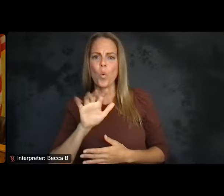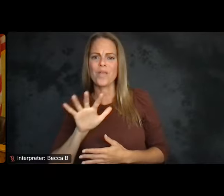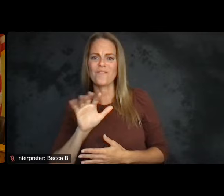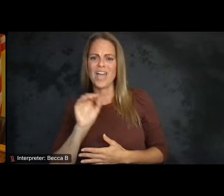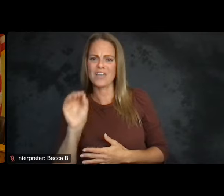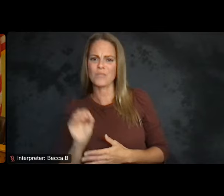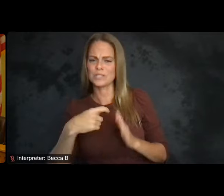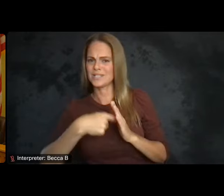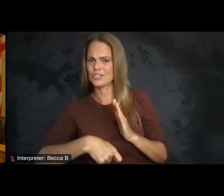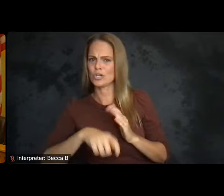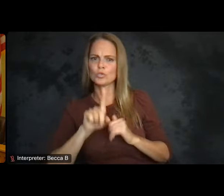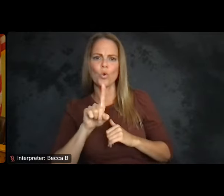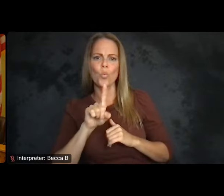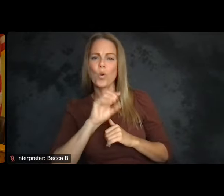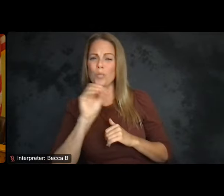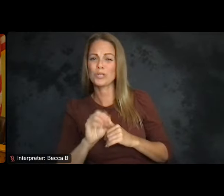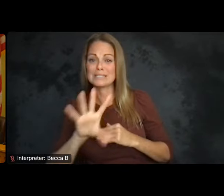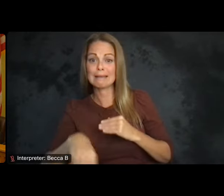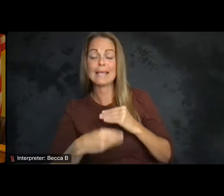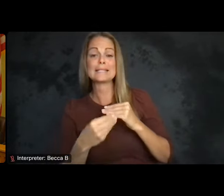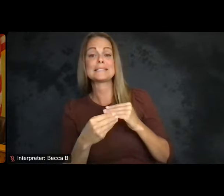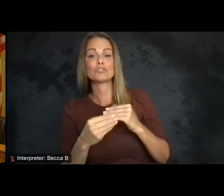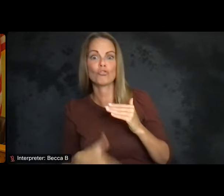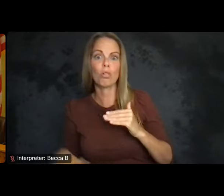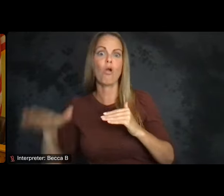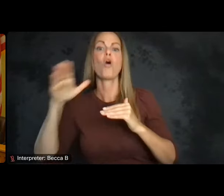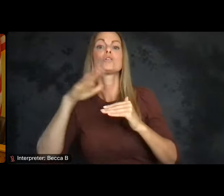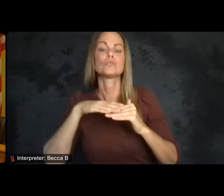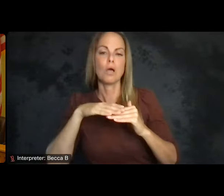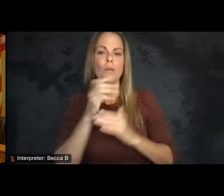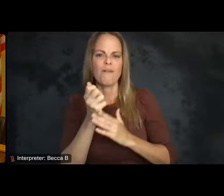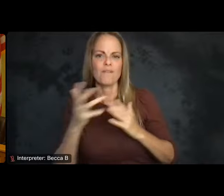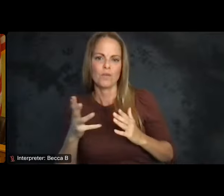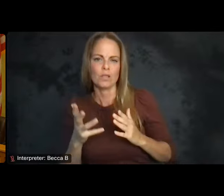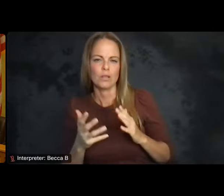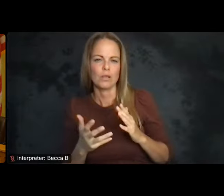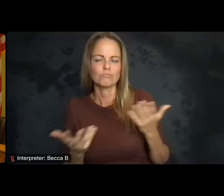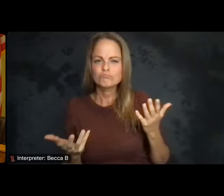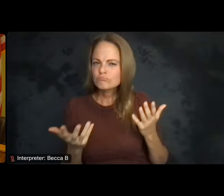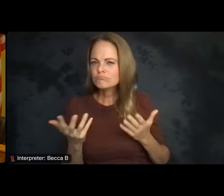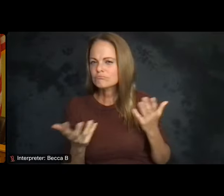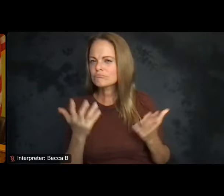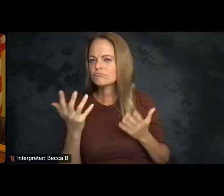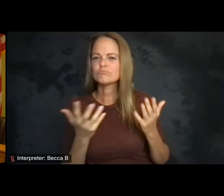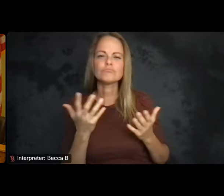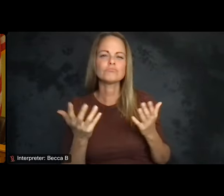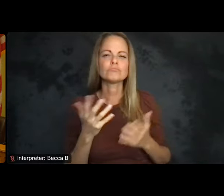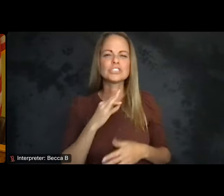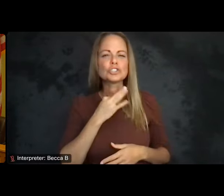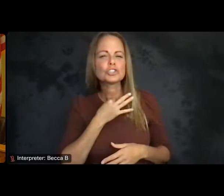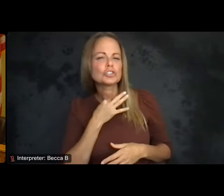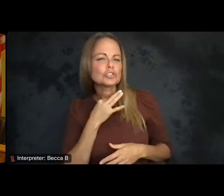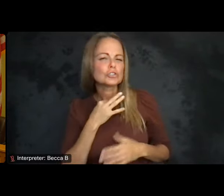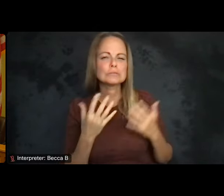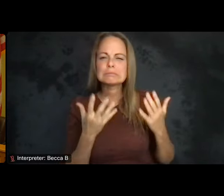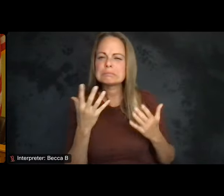or 1% additional on top of that on the bottom. But it's just I'm struggling just